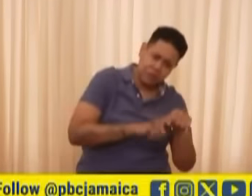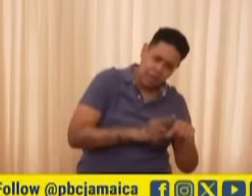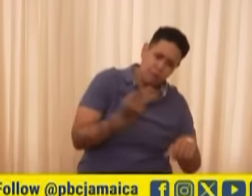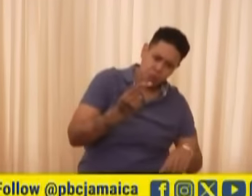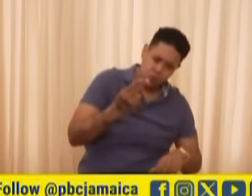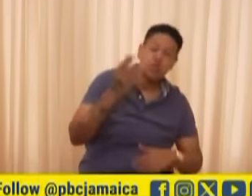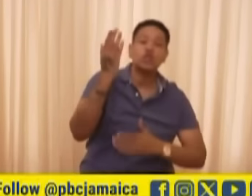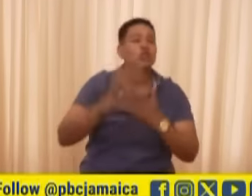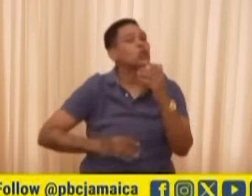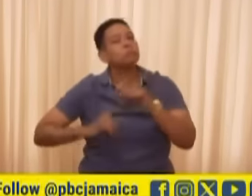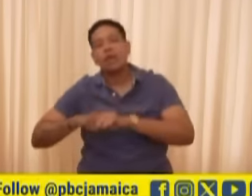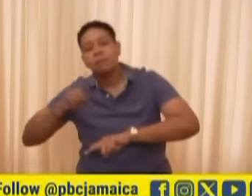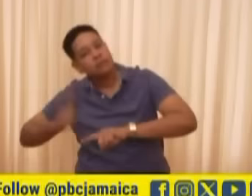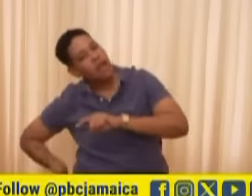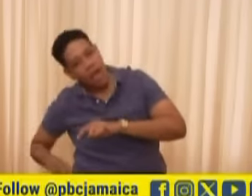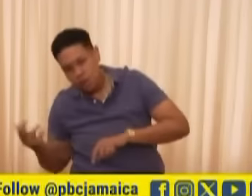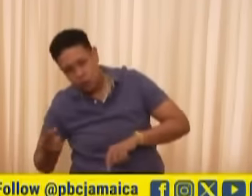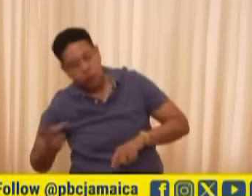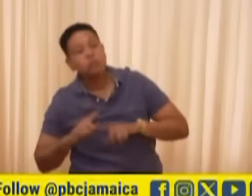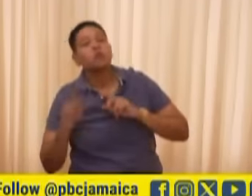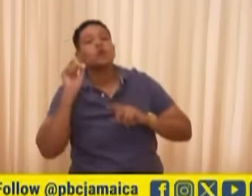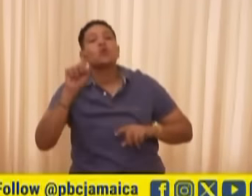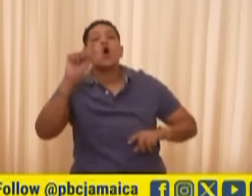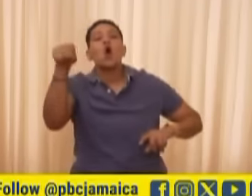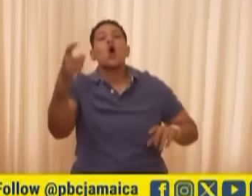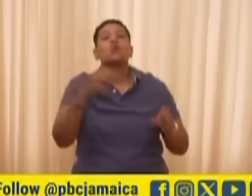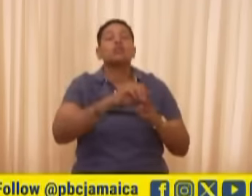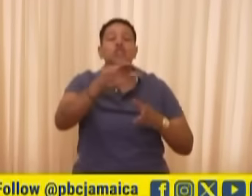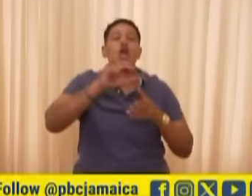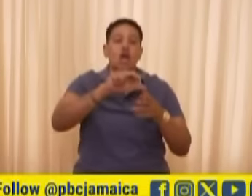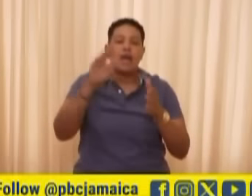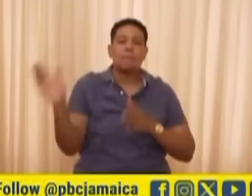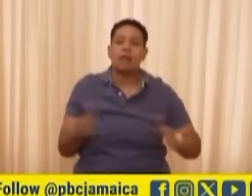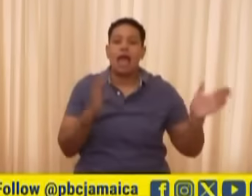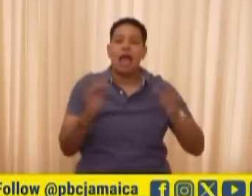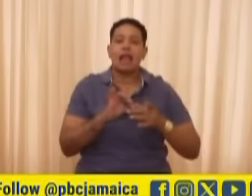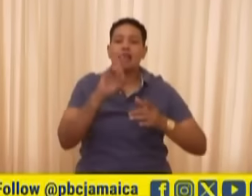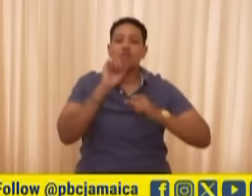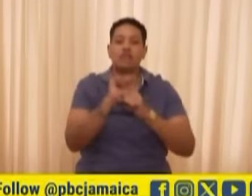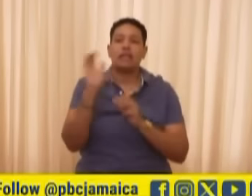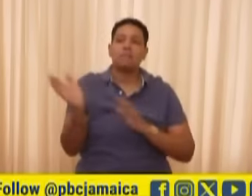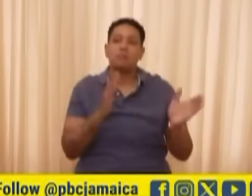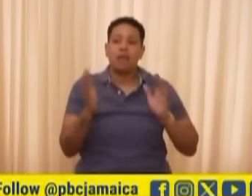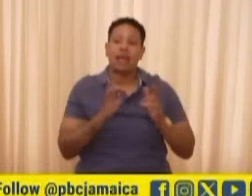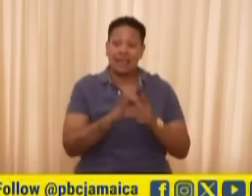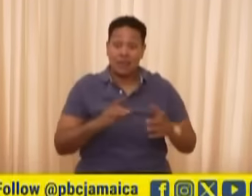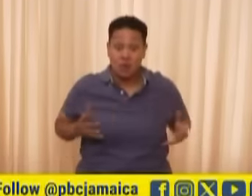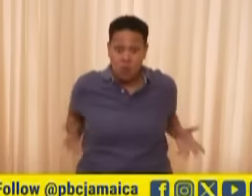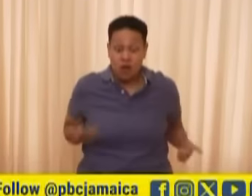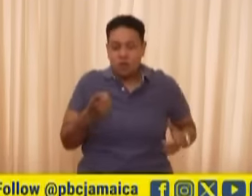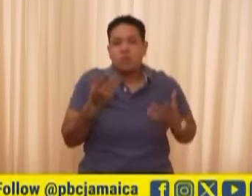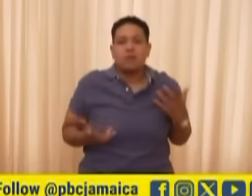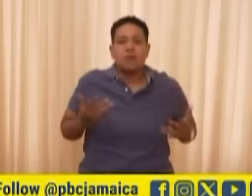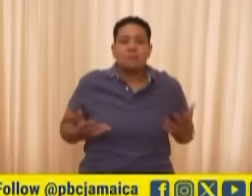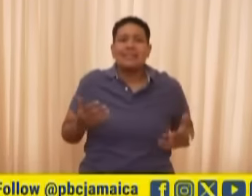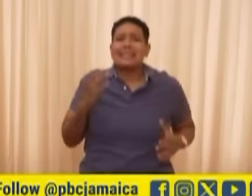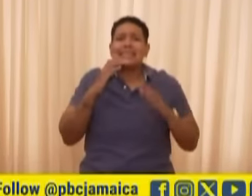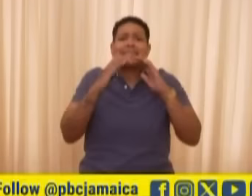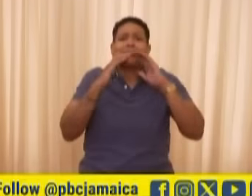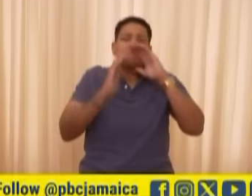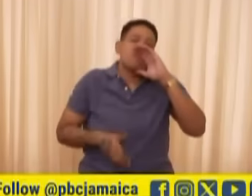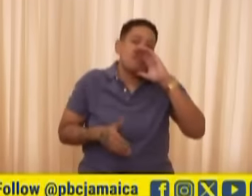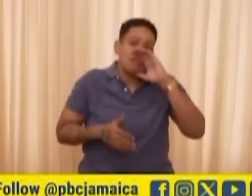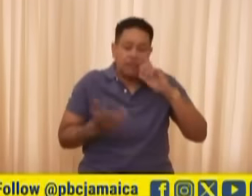but you should always, in your hurricane plan, be prepared that you may be out of